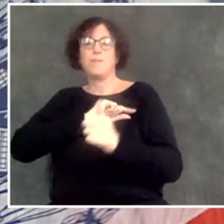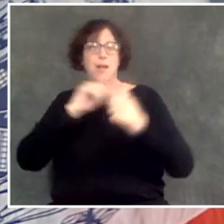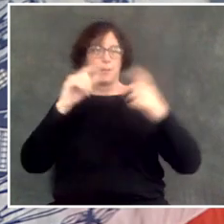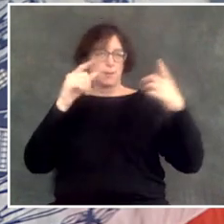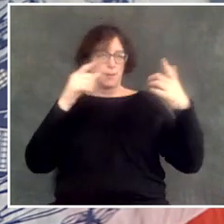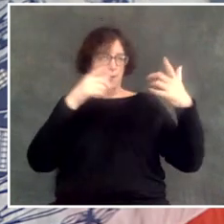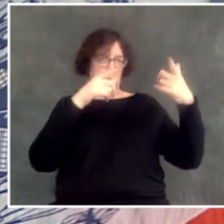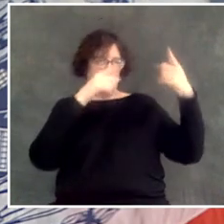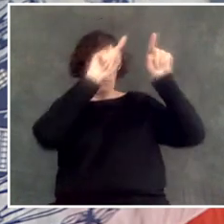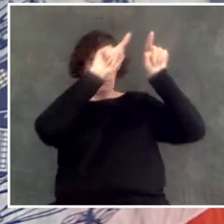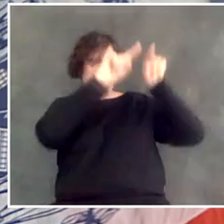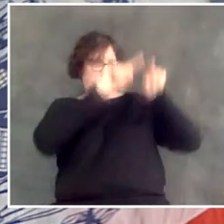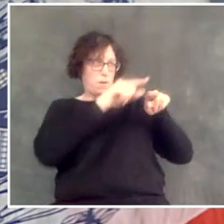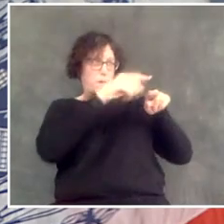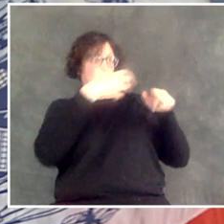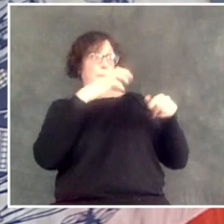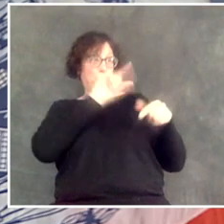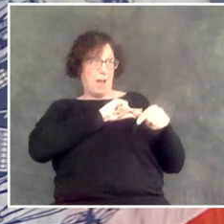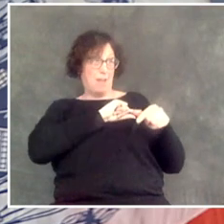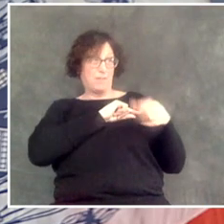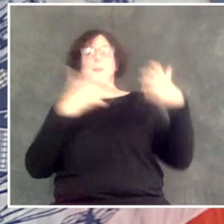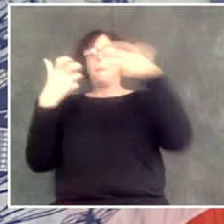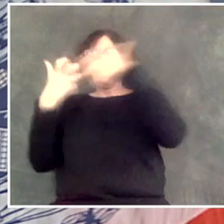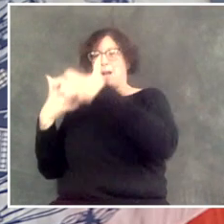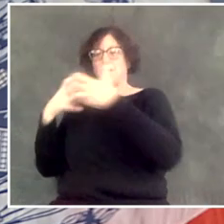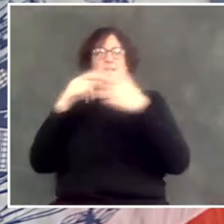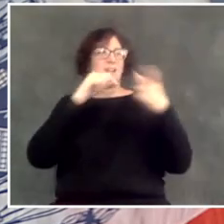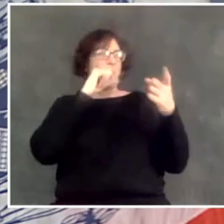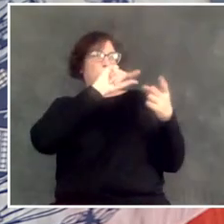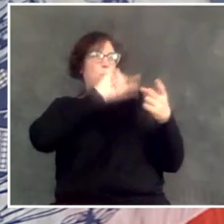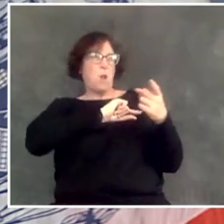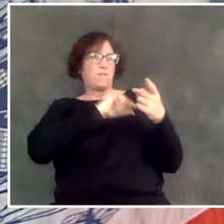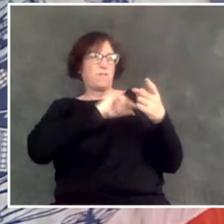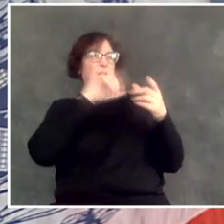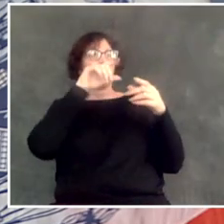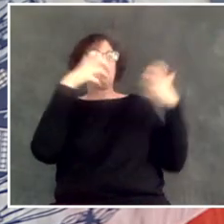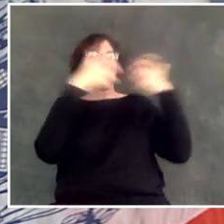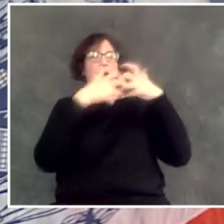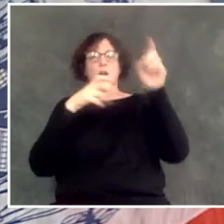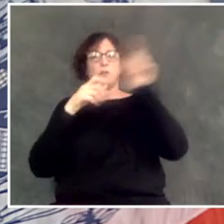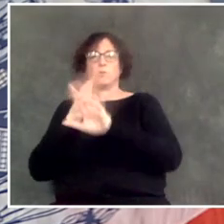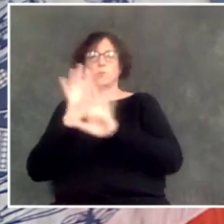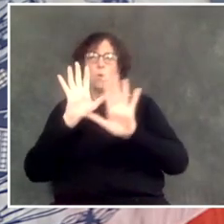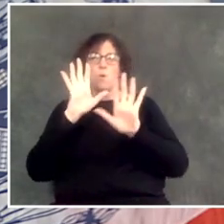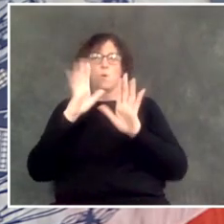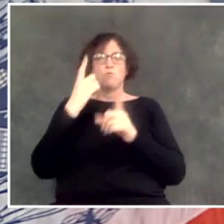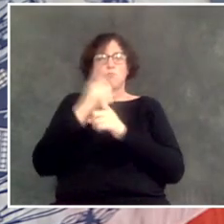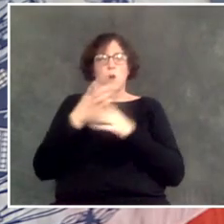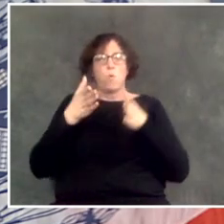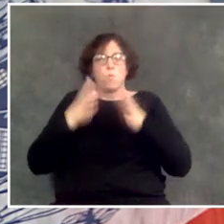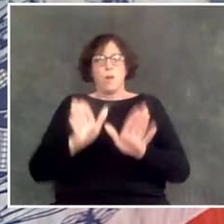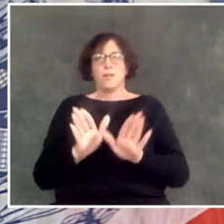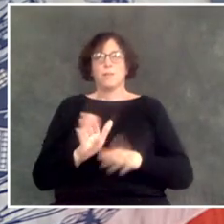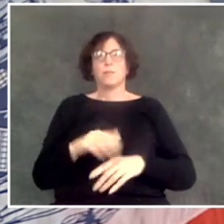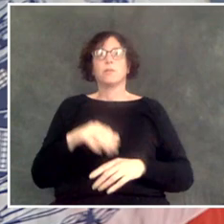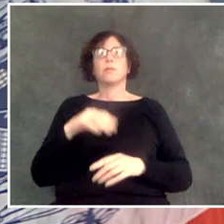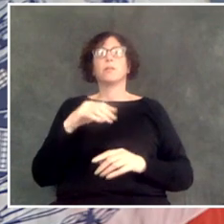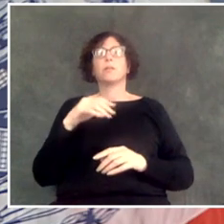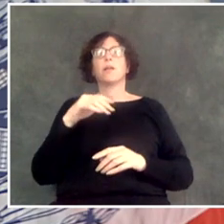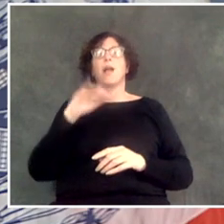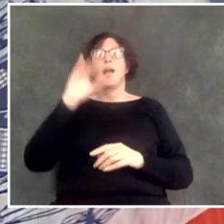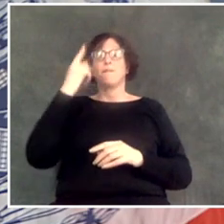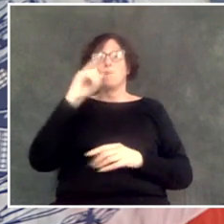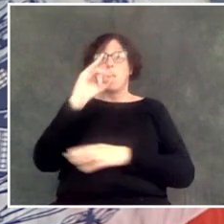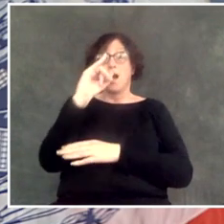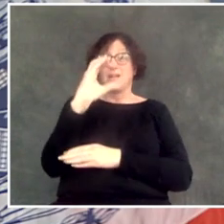them will not be the kind of folks you could put in an ICU, for example, or an emergency department. But we're going to need them in different ways, and we're going to welcome everyone